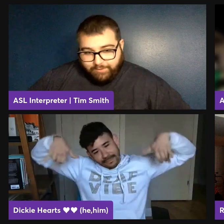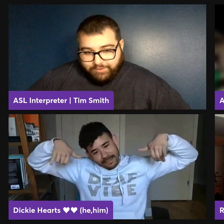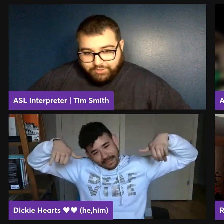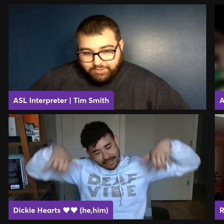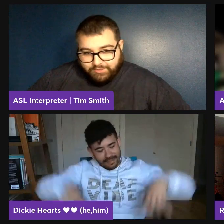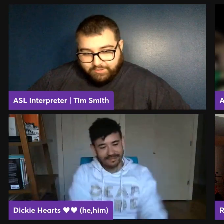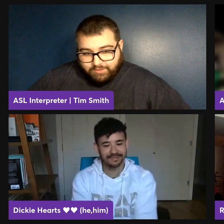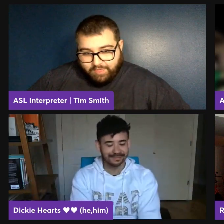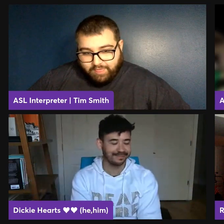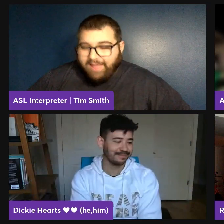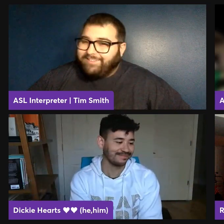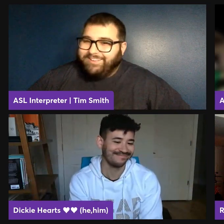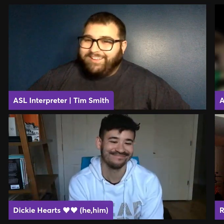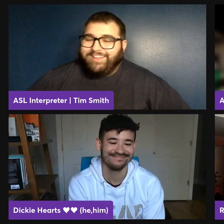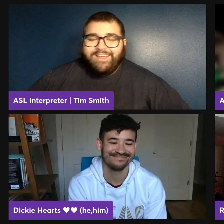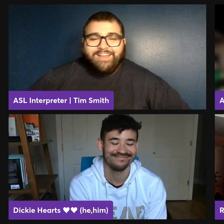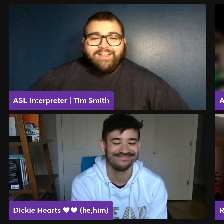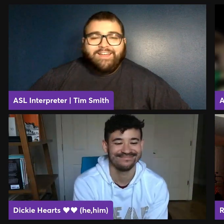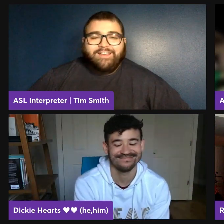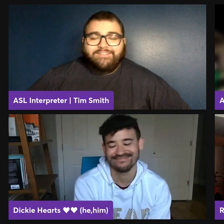Sign Language.